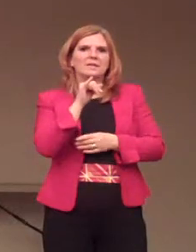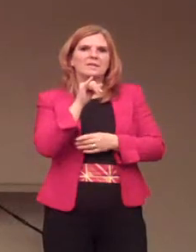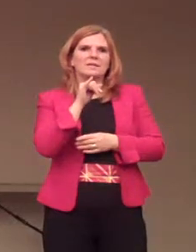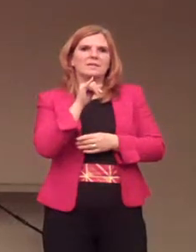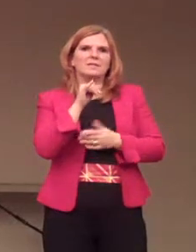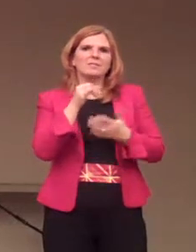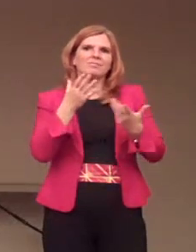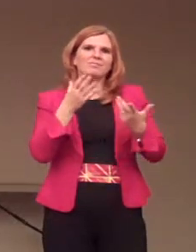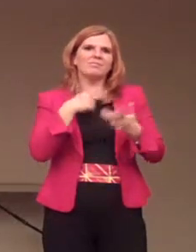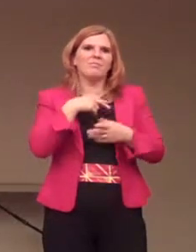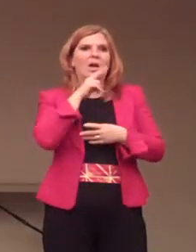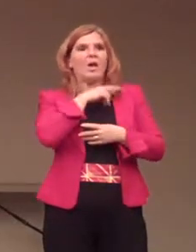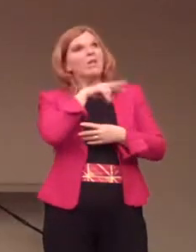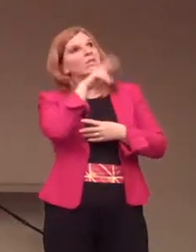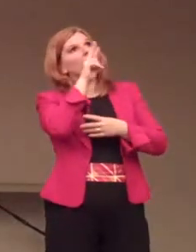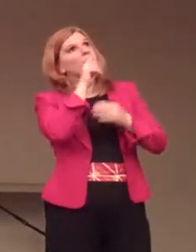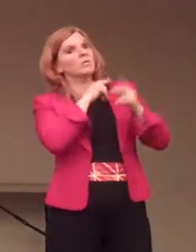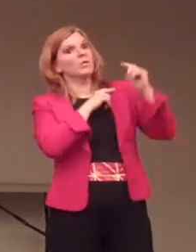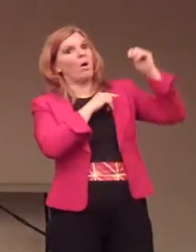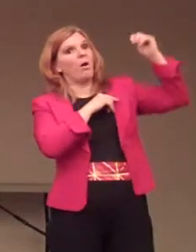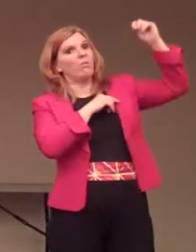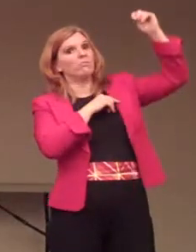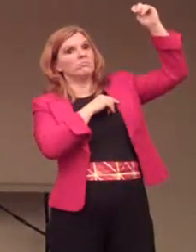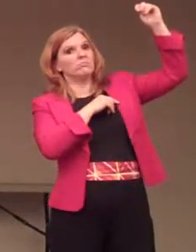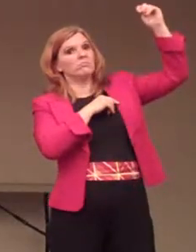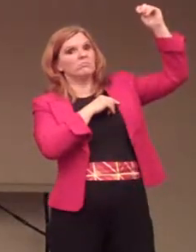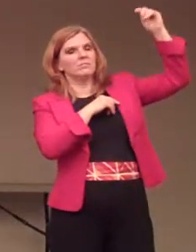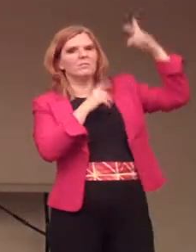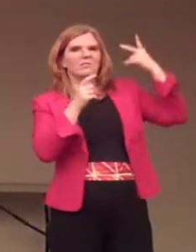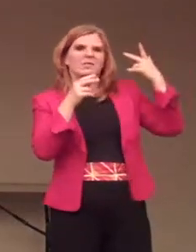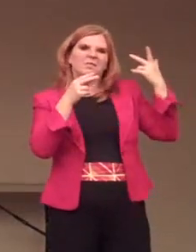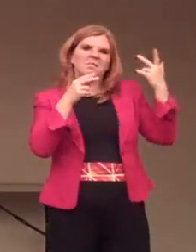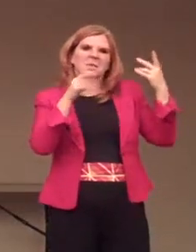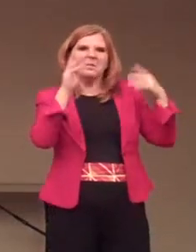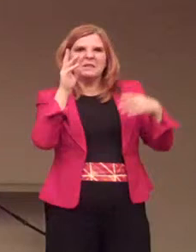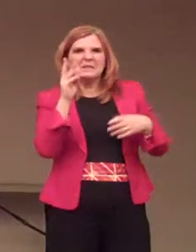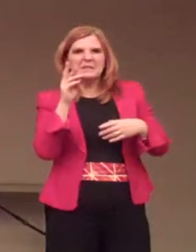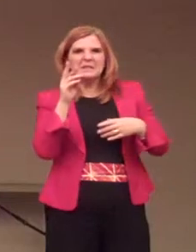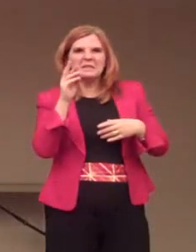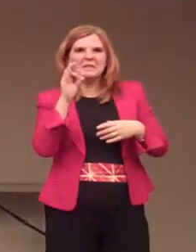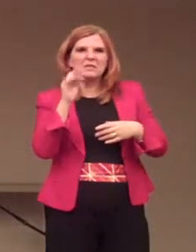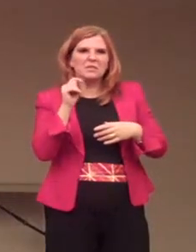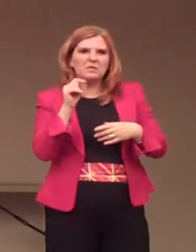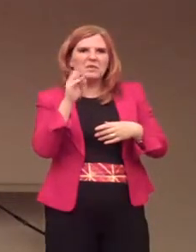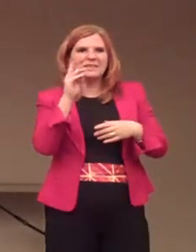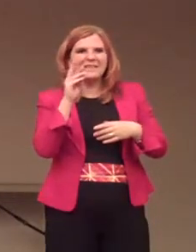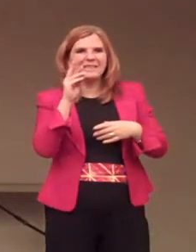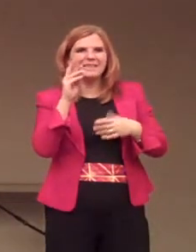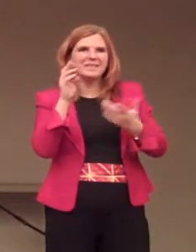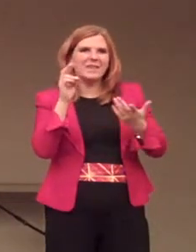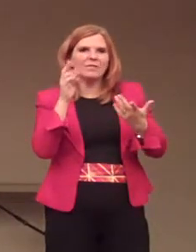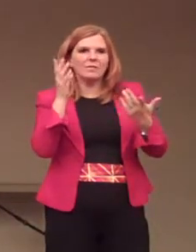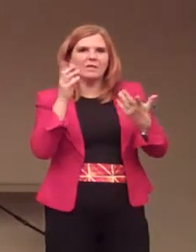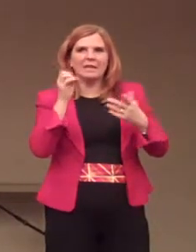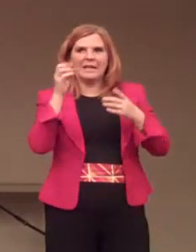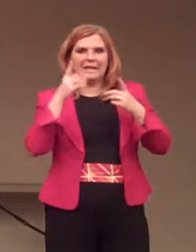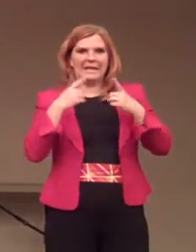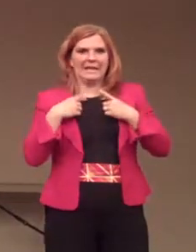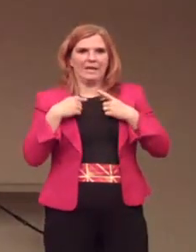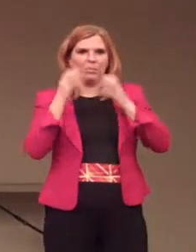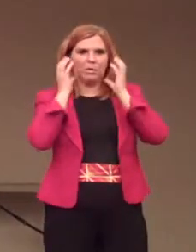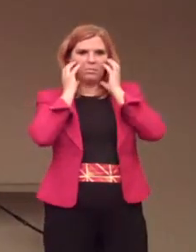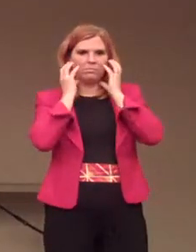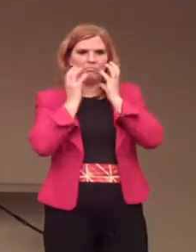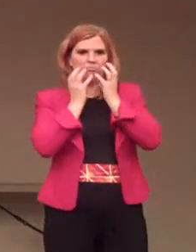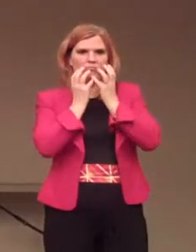is, well, I looked up to Noah. So Noah's about 6'7". He has a